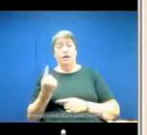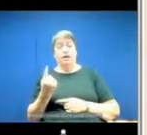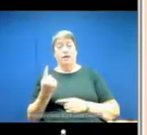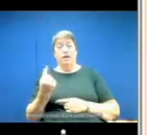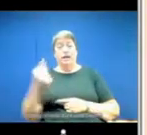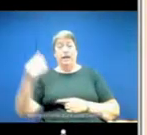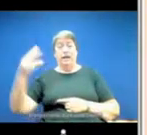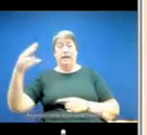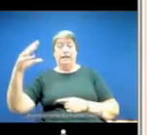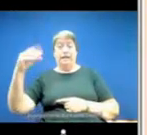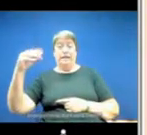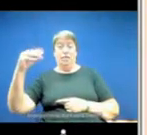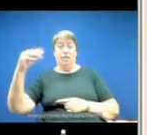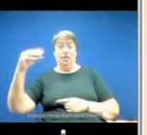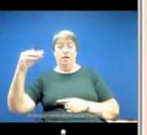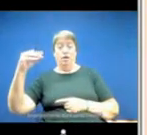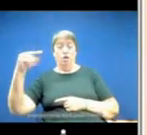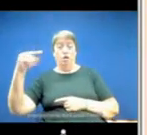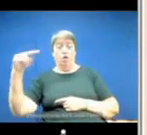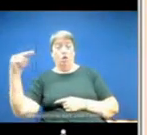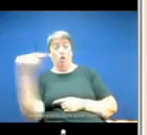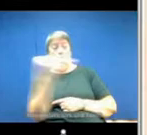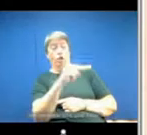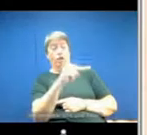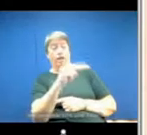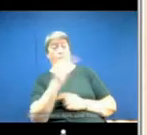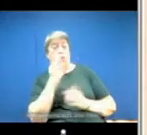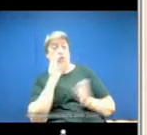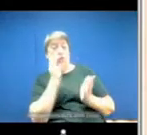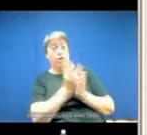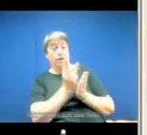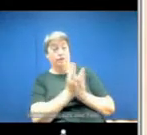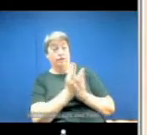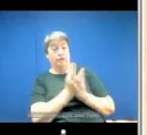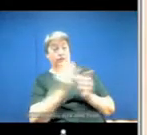focused on the witness, on the deposition.